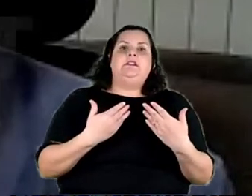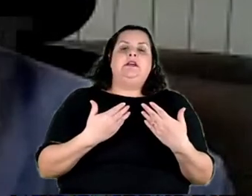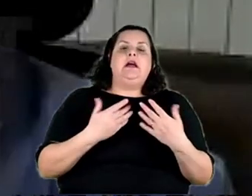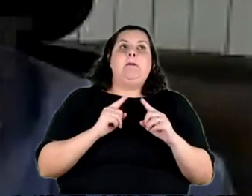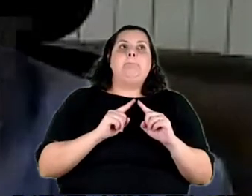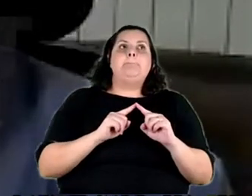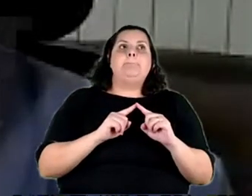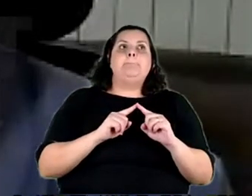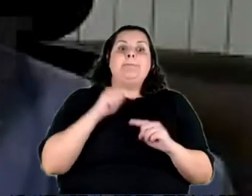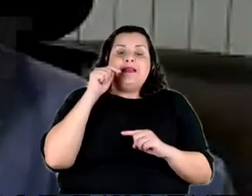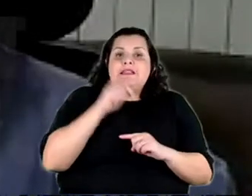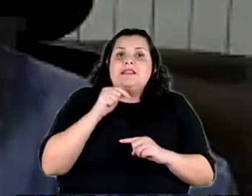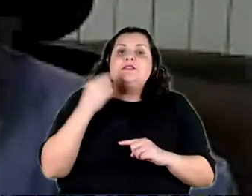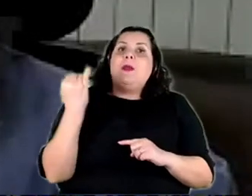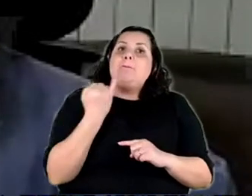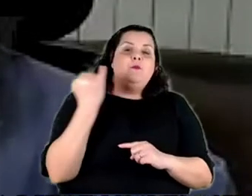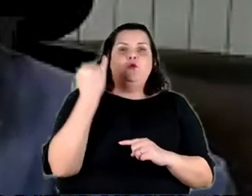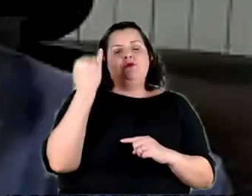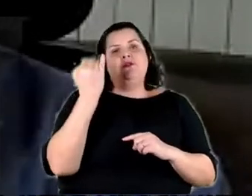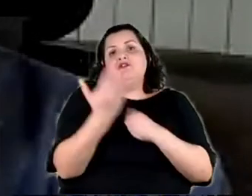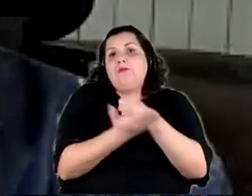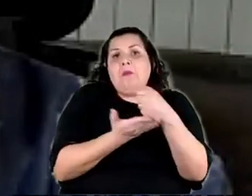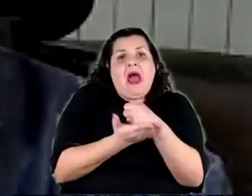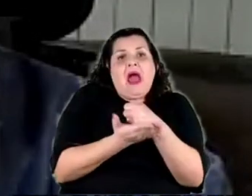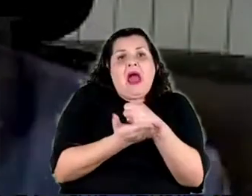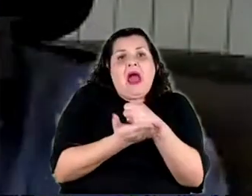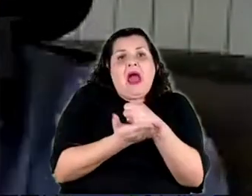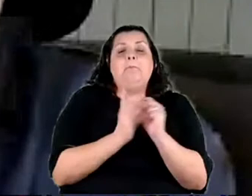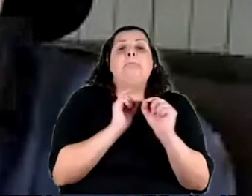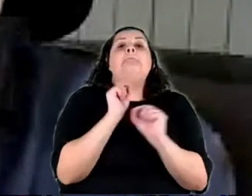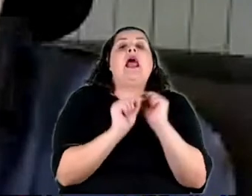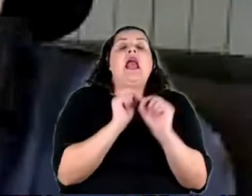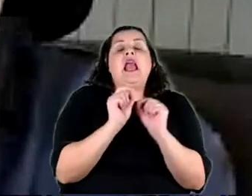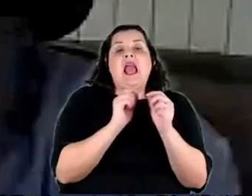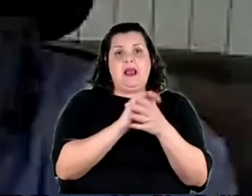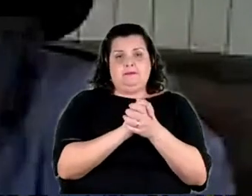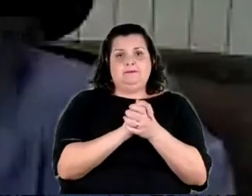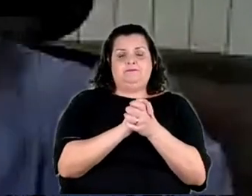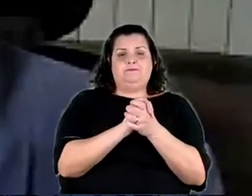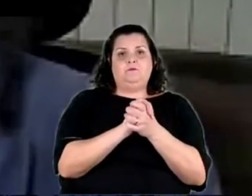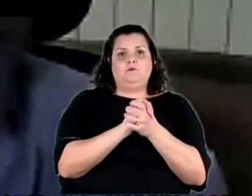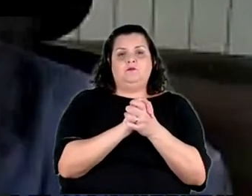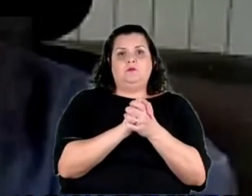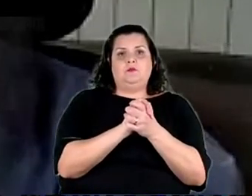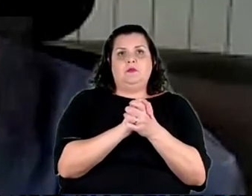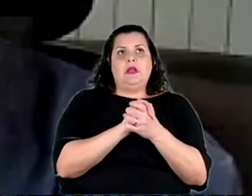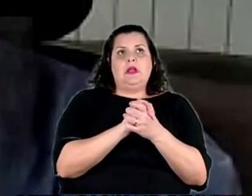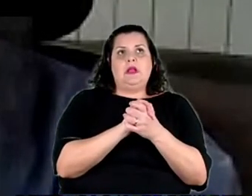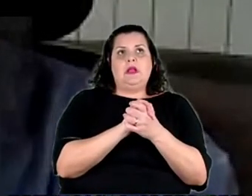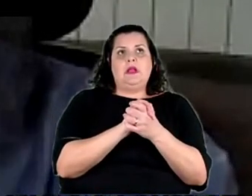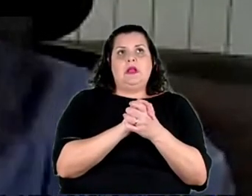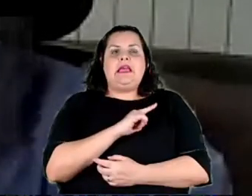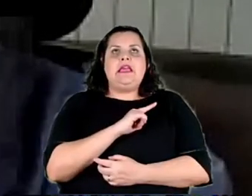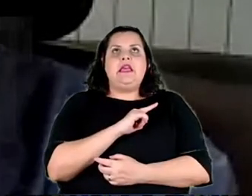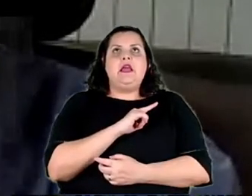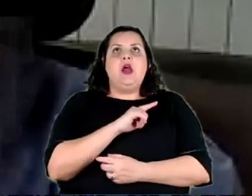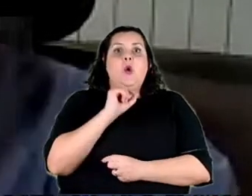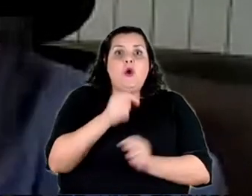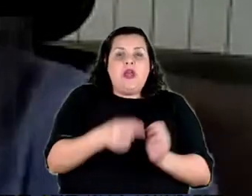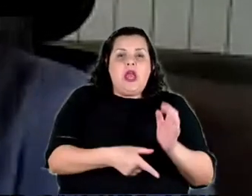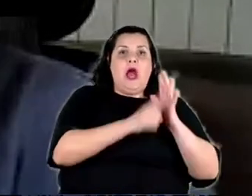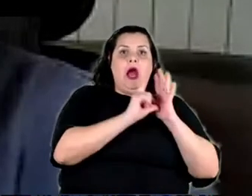one after another of Palestinians have been taught. And not only Palestinians, you'll see it throughout the Arab world. You'll see it in